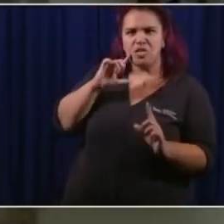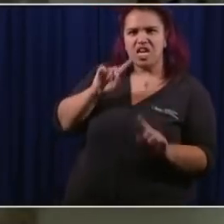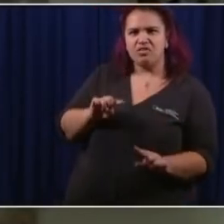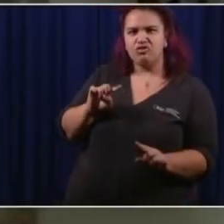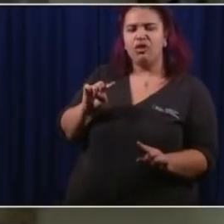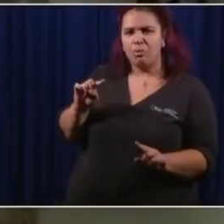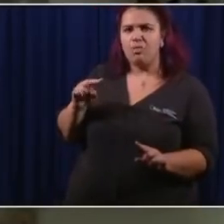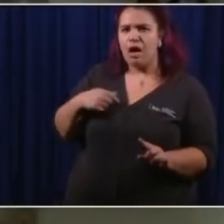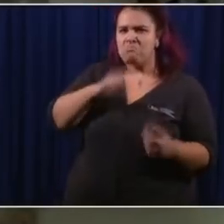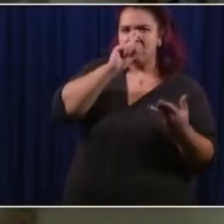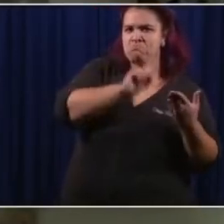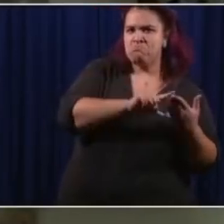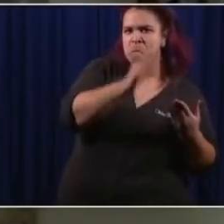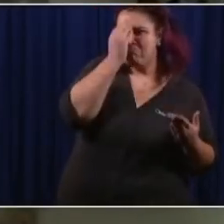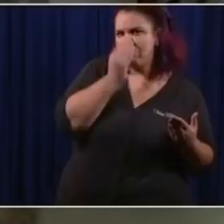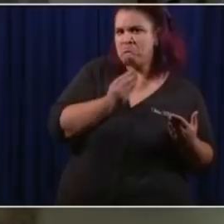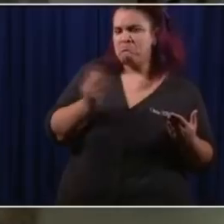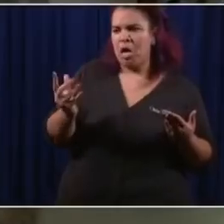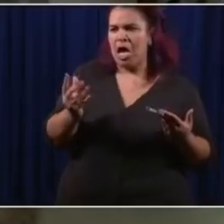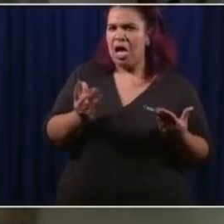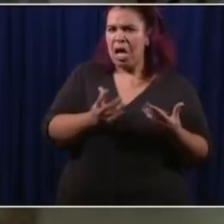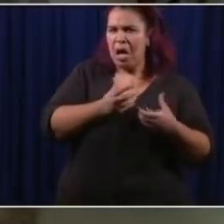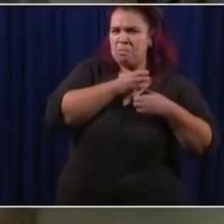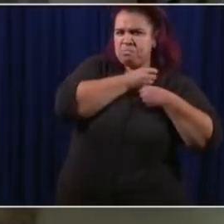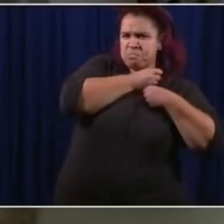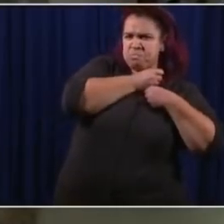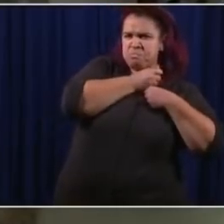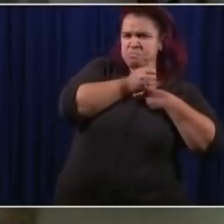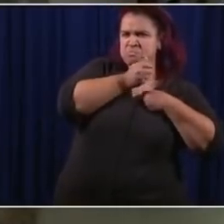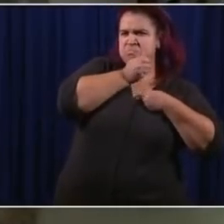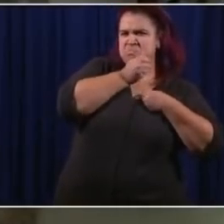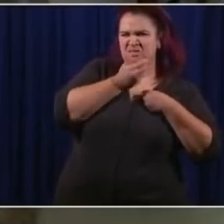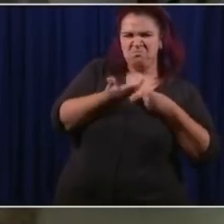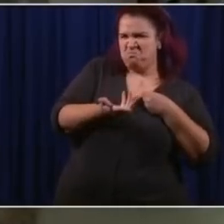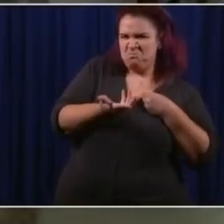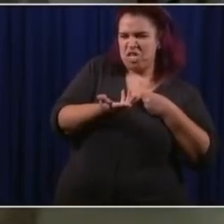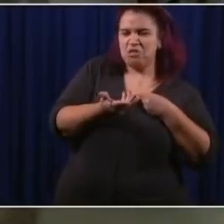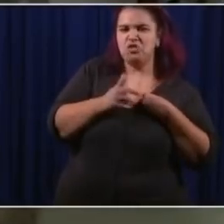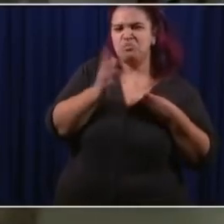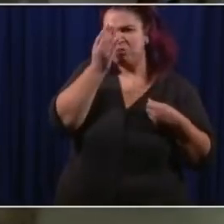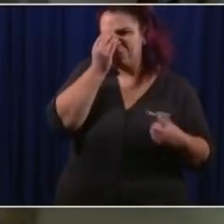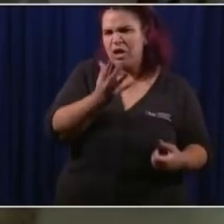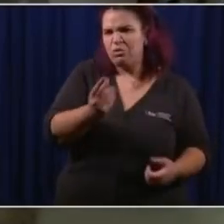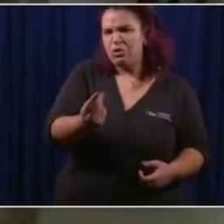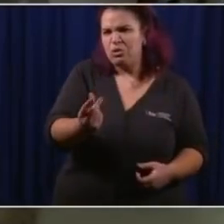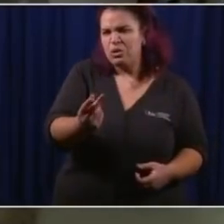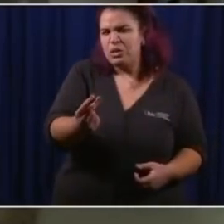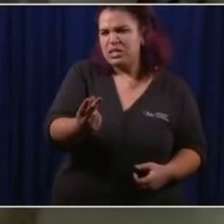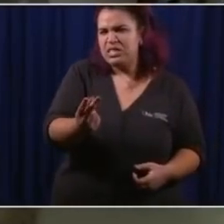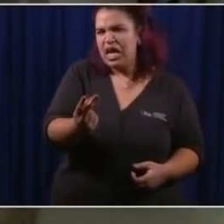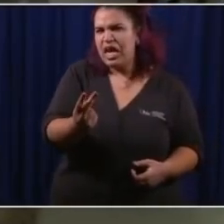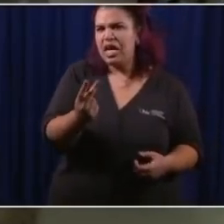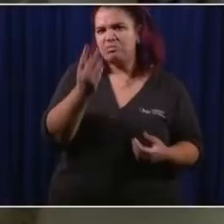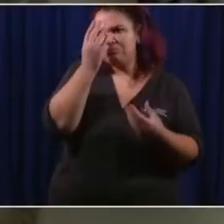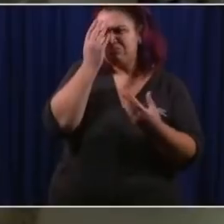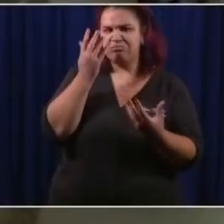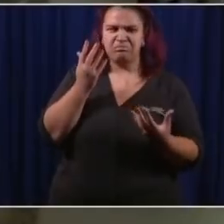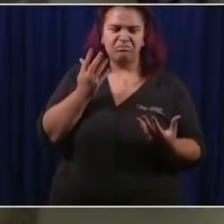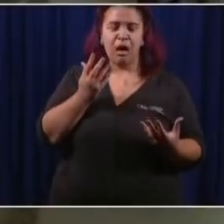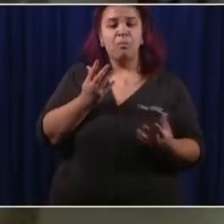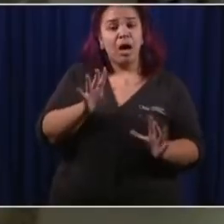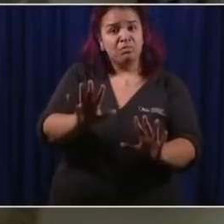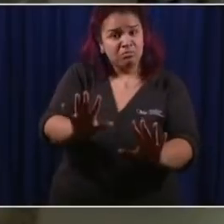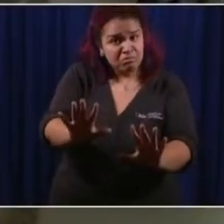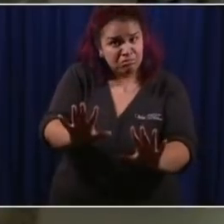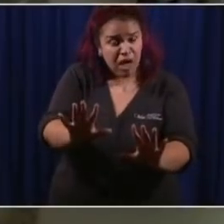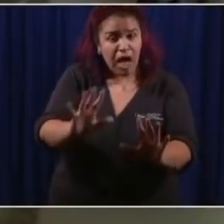answer. I don't see any reason that we cannot get that answer next on Thursday, exactly where we are. I would point out that